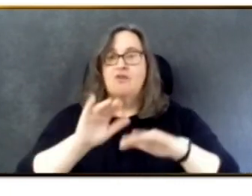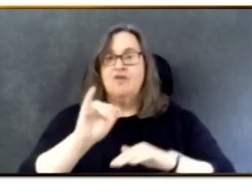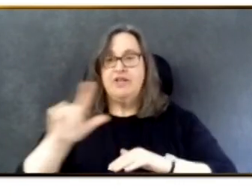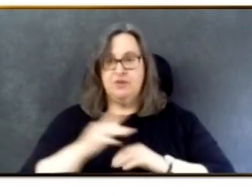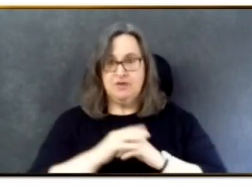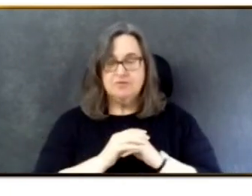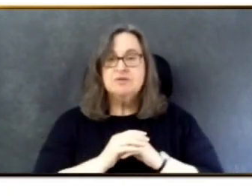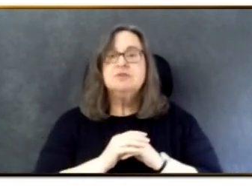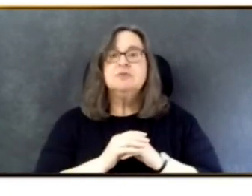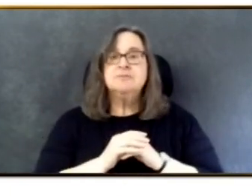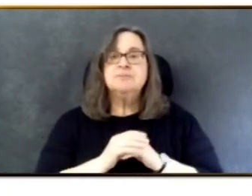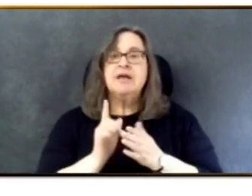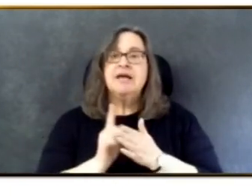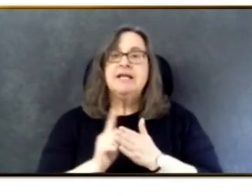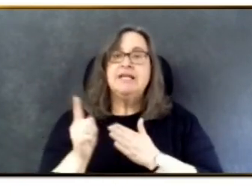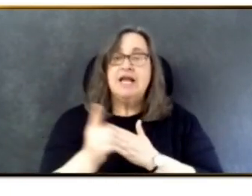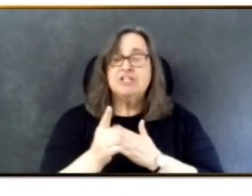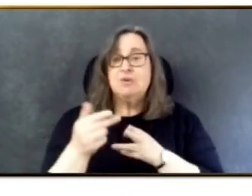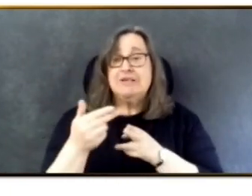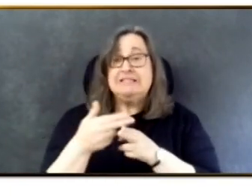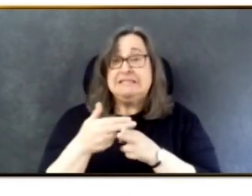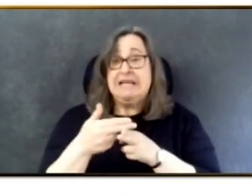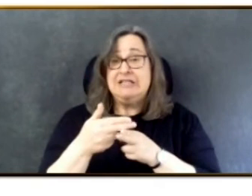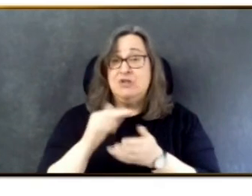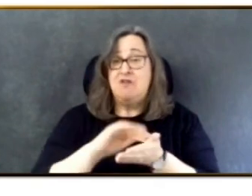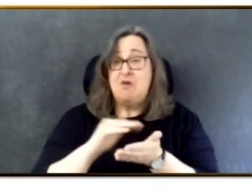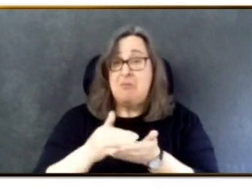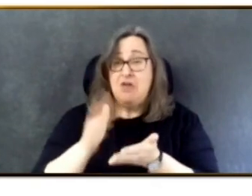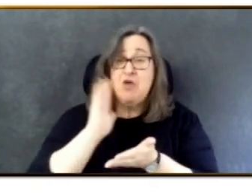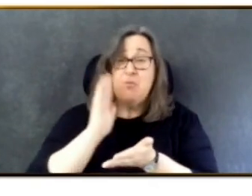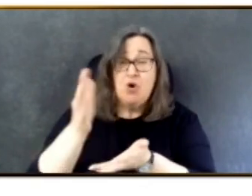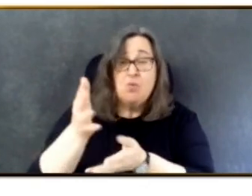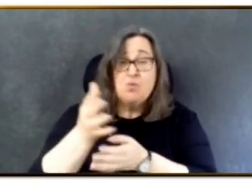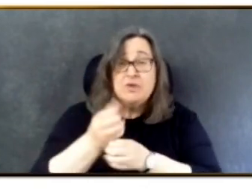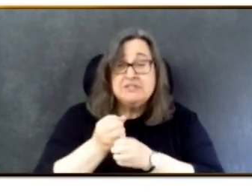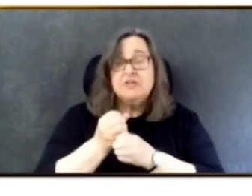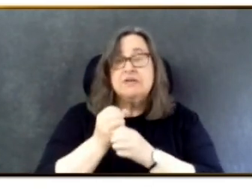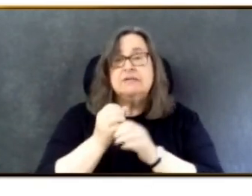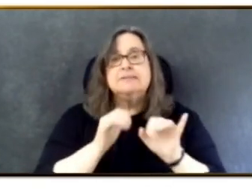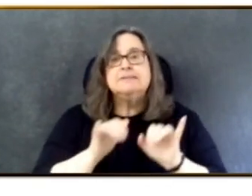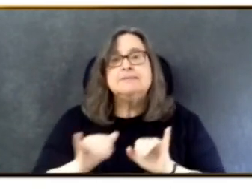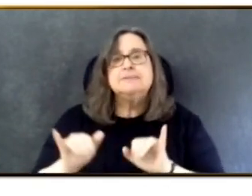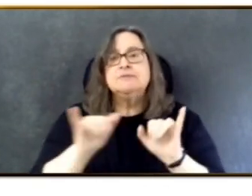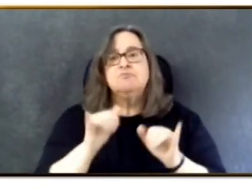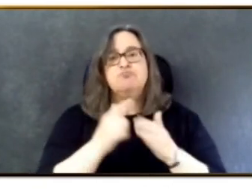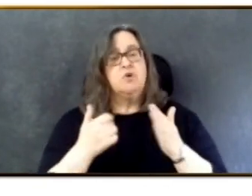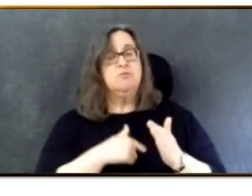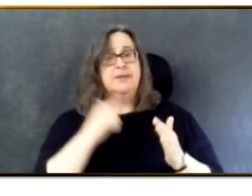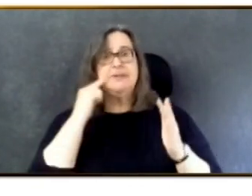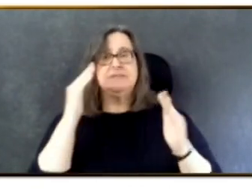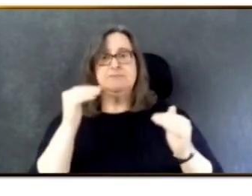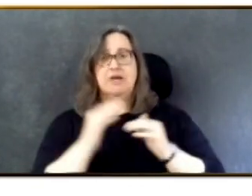week's tentative allotment by the federal government is reasonably consistent with what we expect